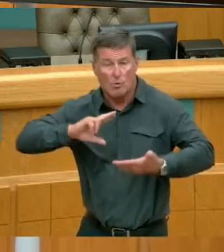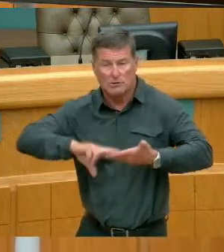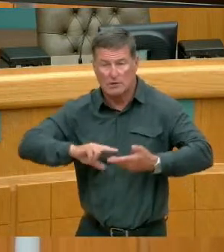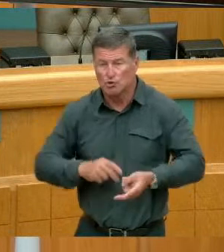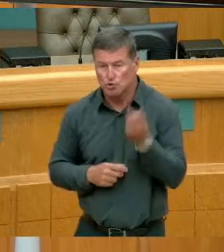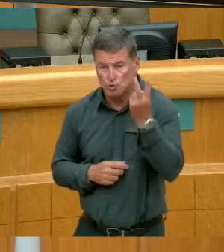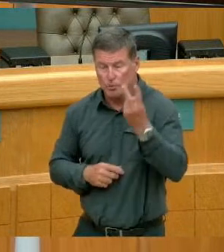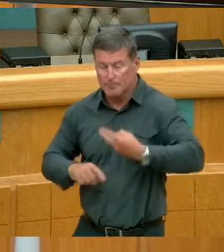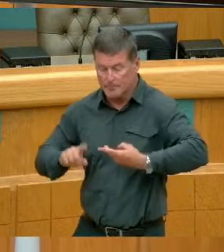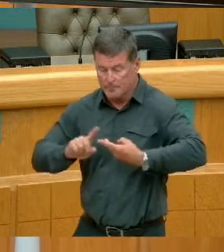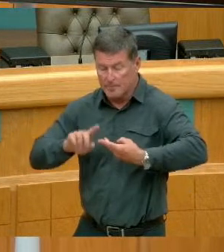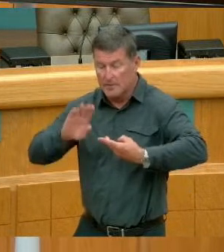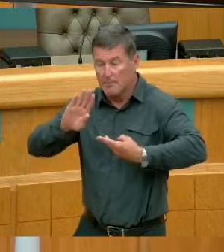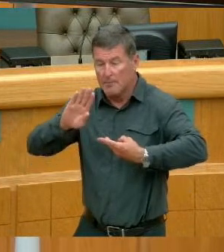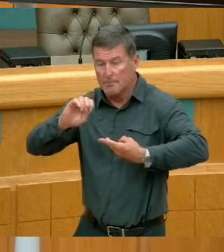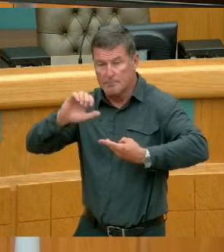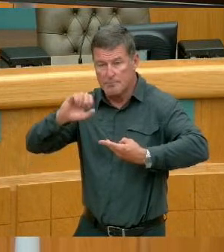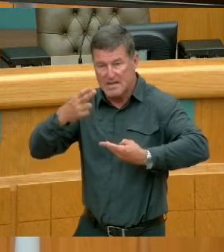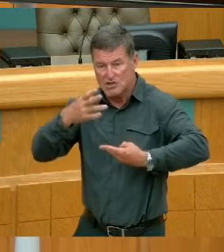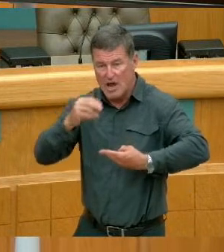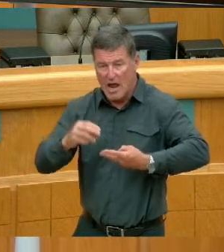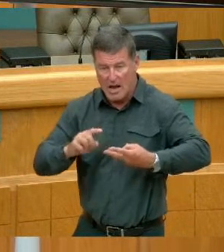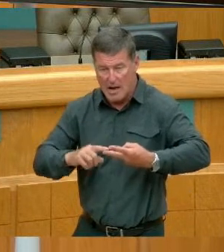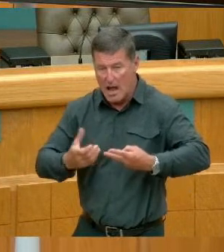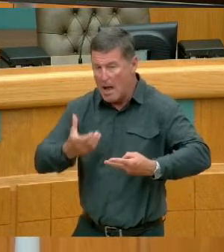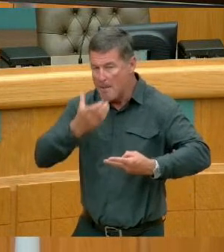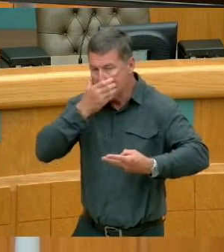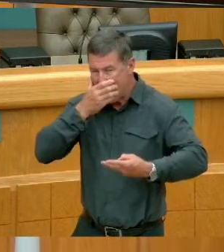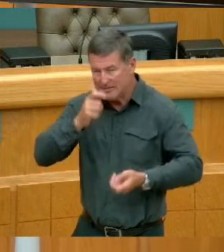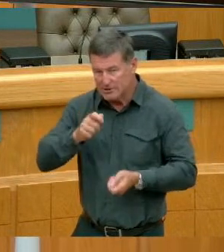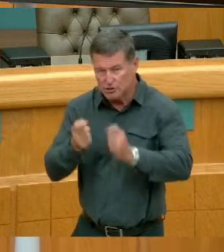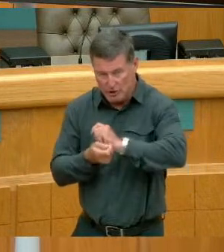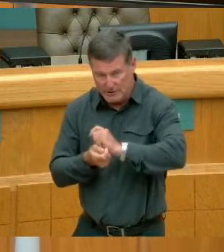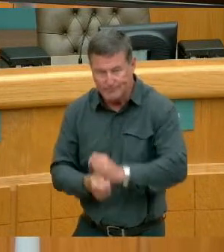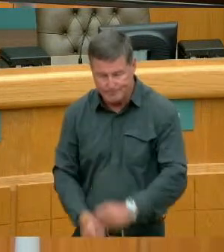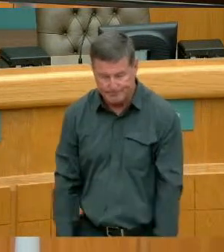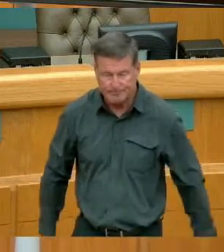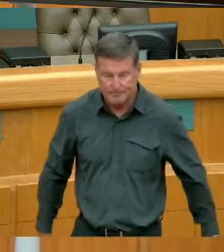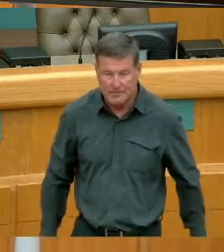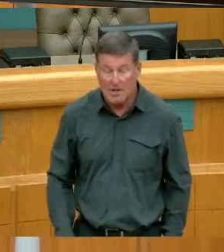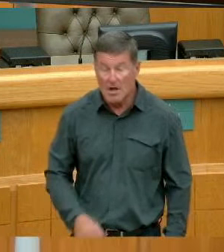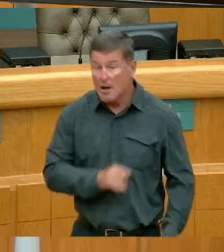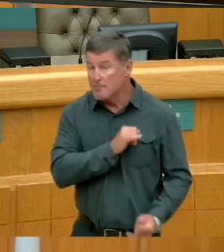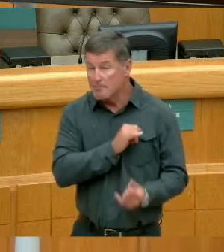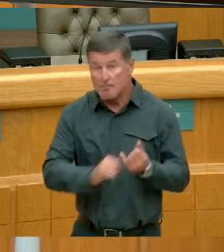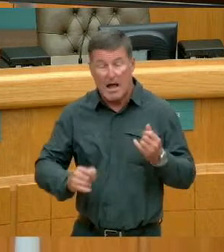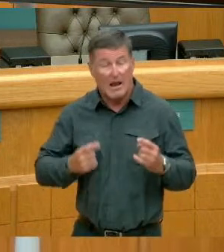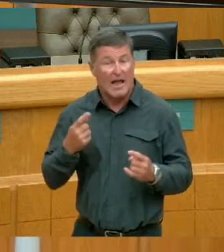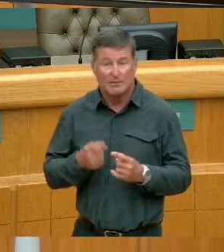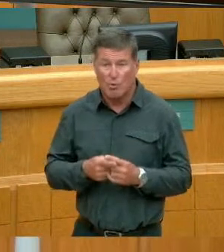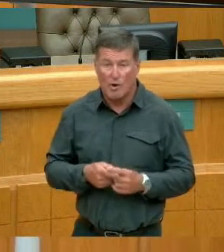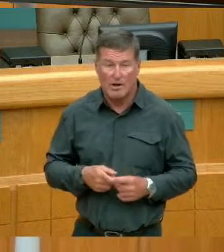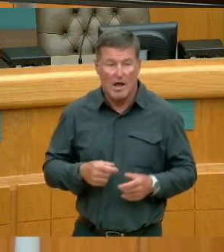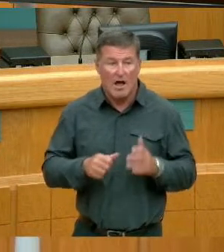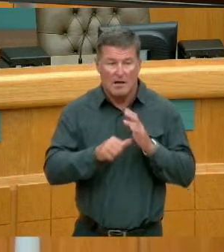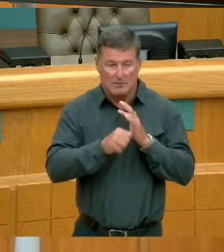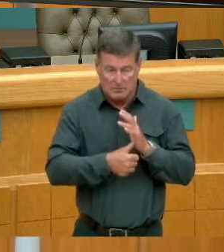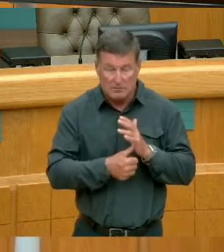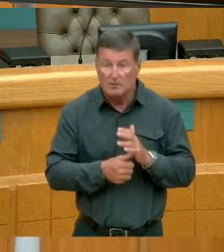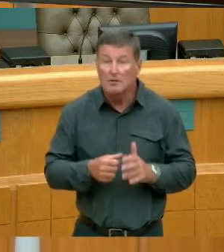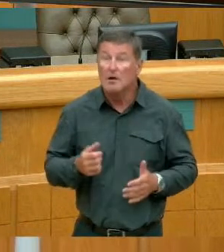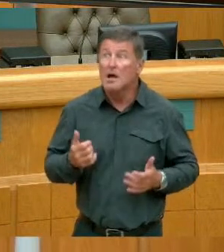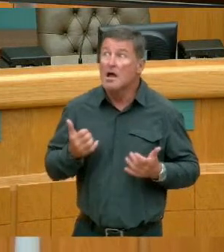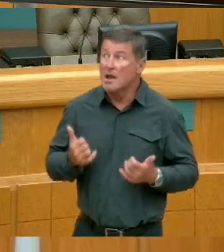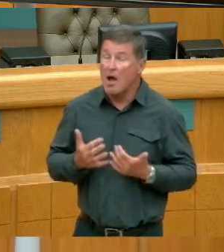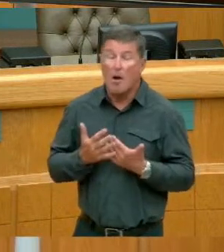order. Finally, I want to echo what I thought I really concentrated on yesterday, and that's that blood and